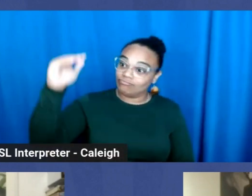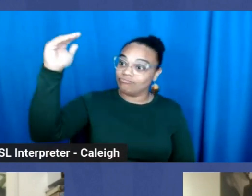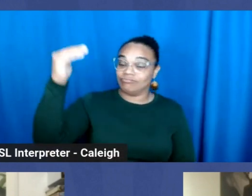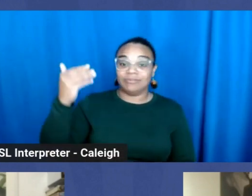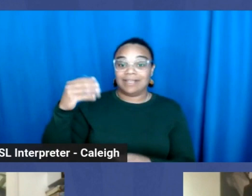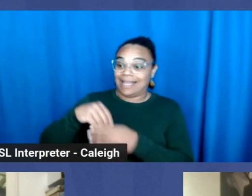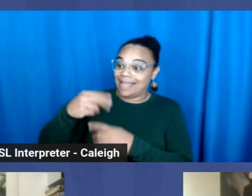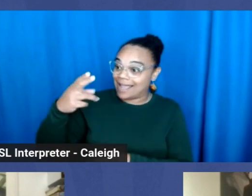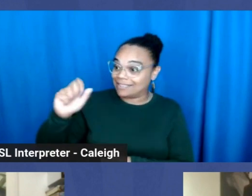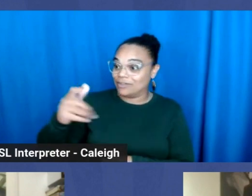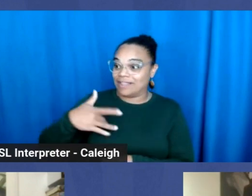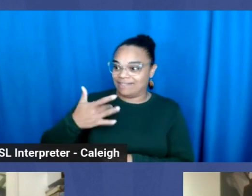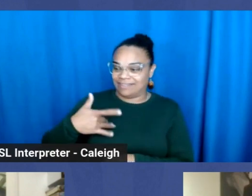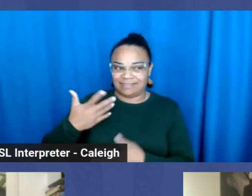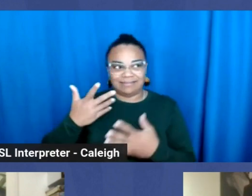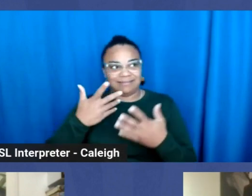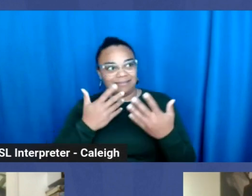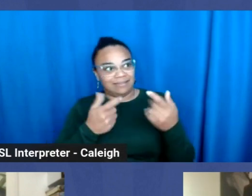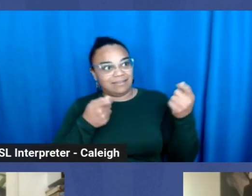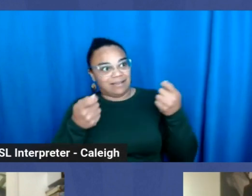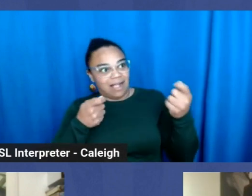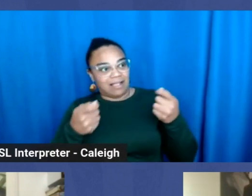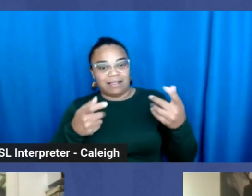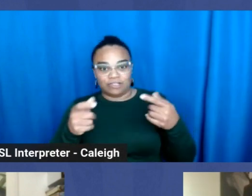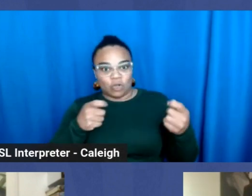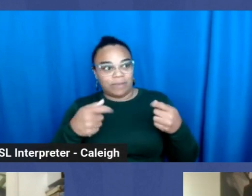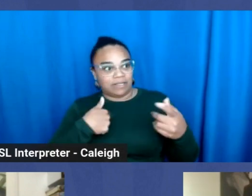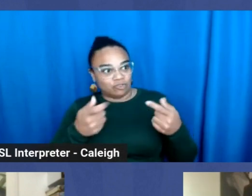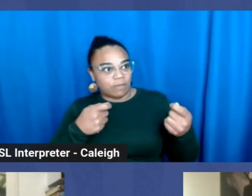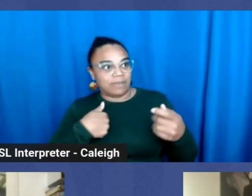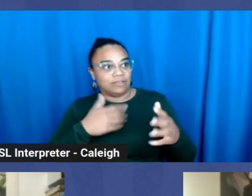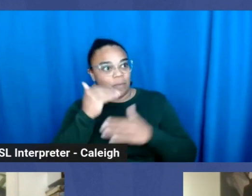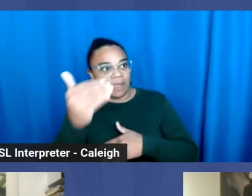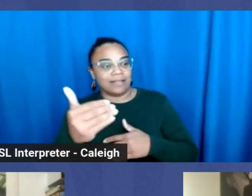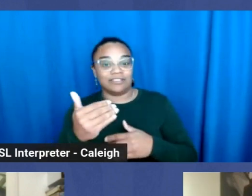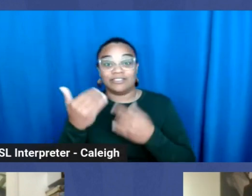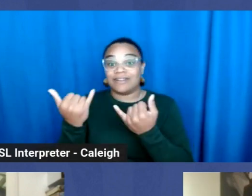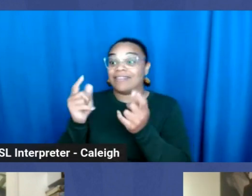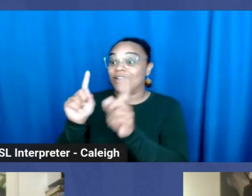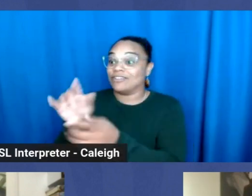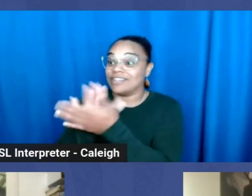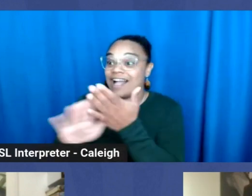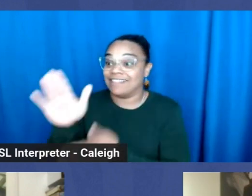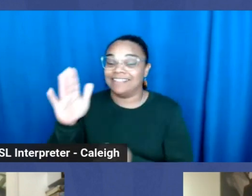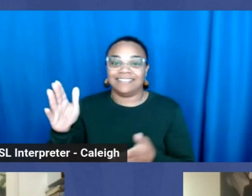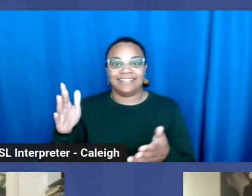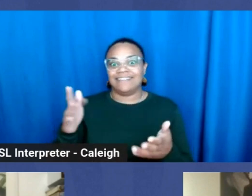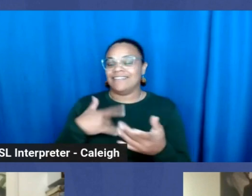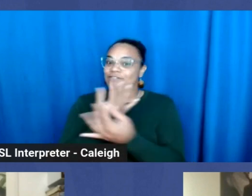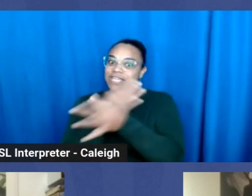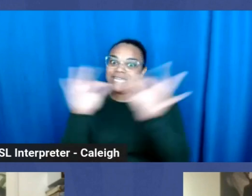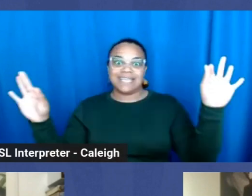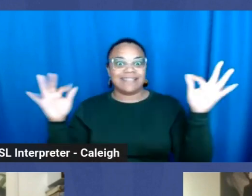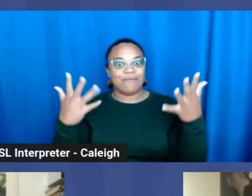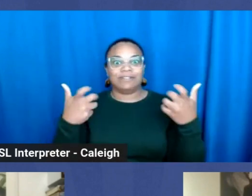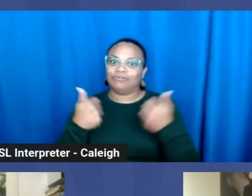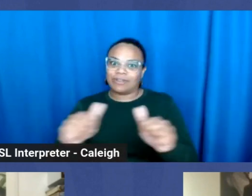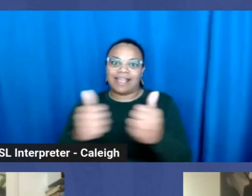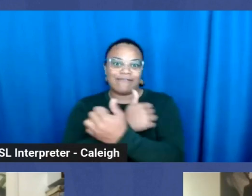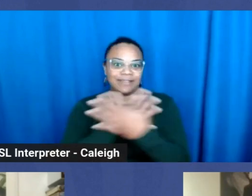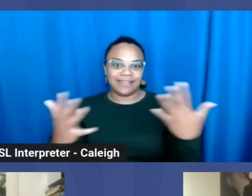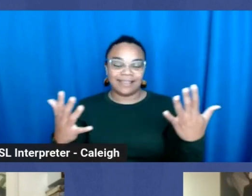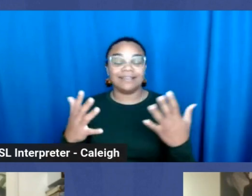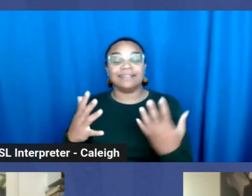kind of get to college and it's okay, let's go buck wild. Let's try everything. Let's do everything, which is amazing. But the issue being, you're